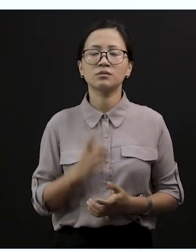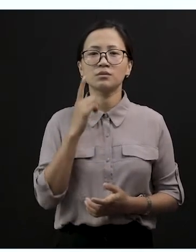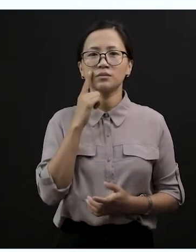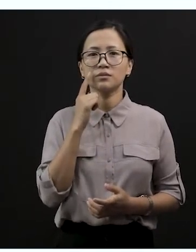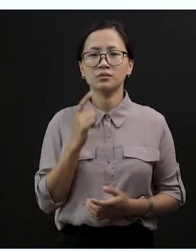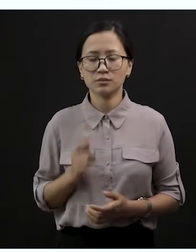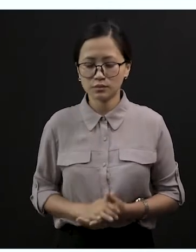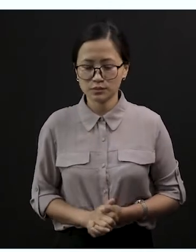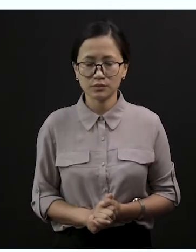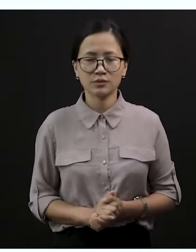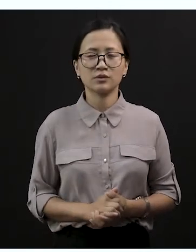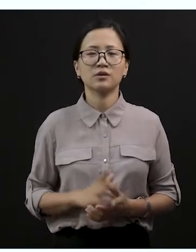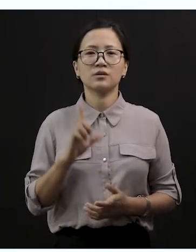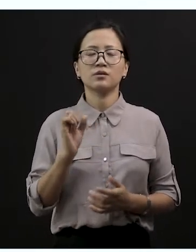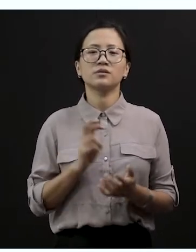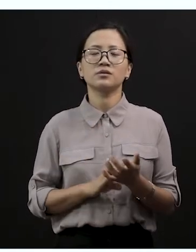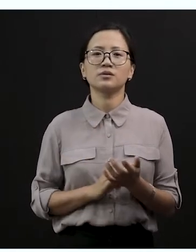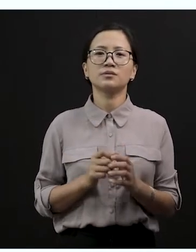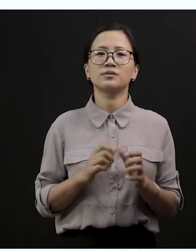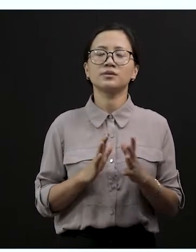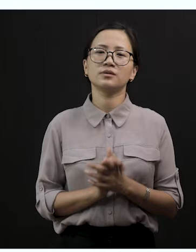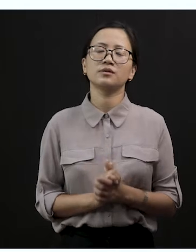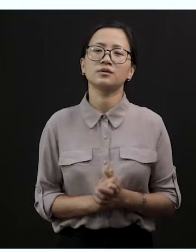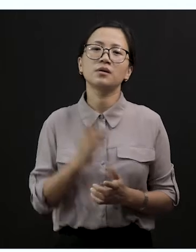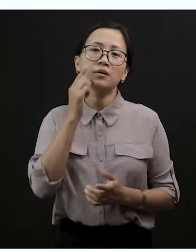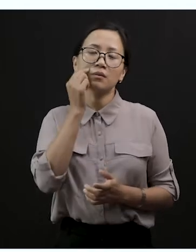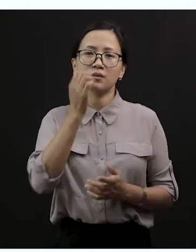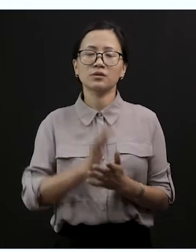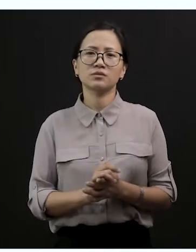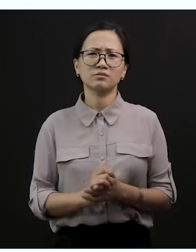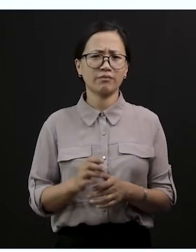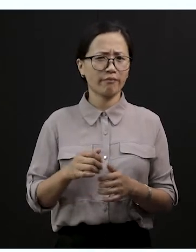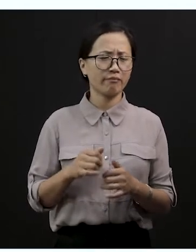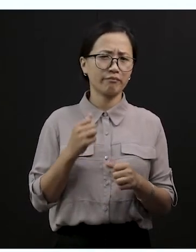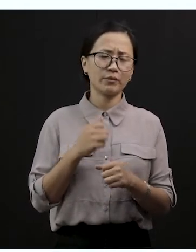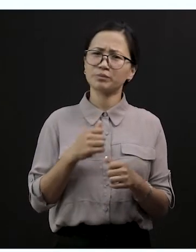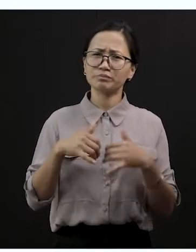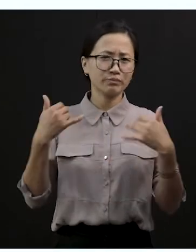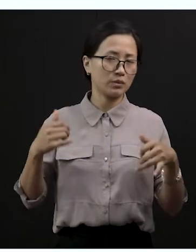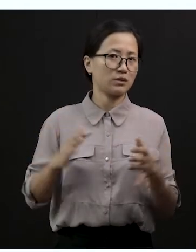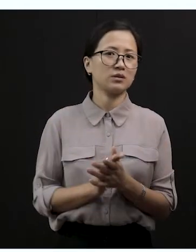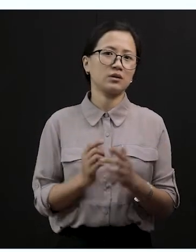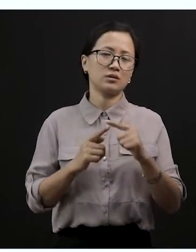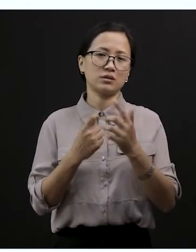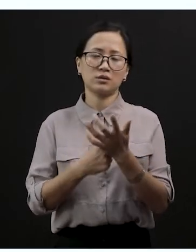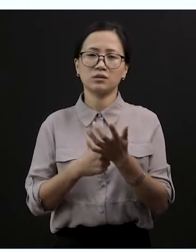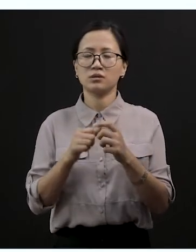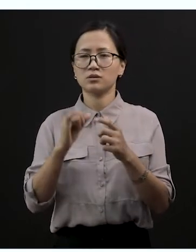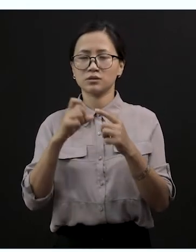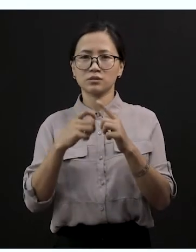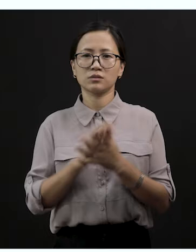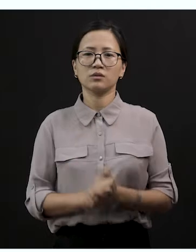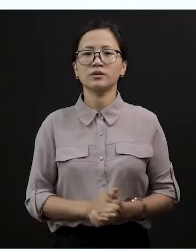Lima was playing a trick. So Lima acted like on behalf of the tomato.